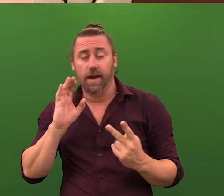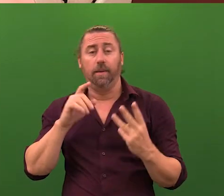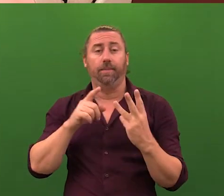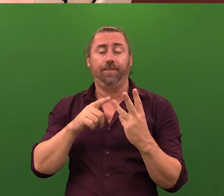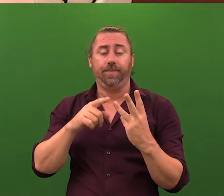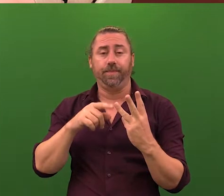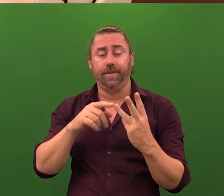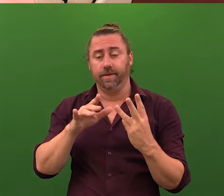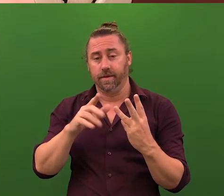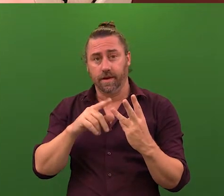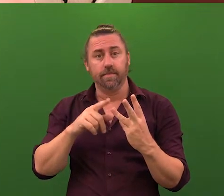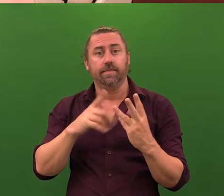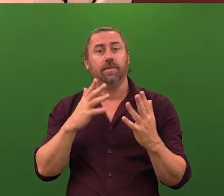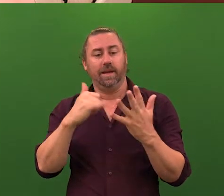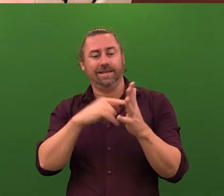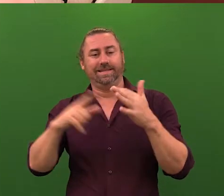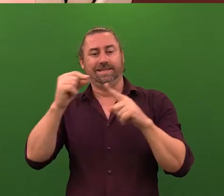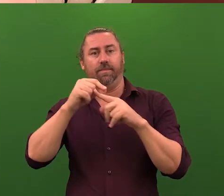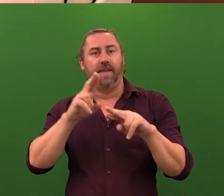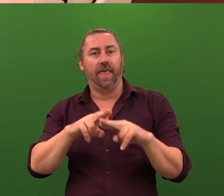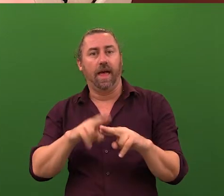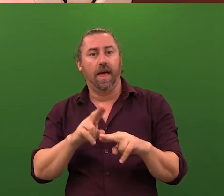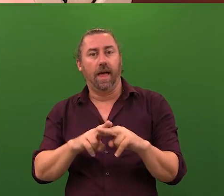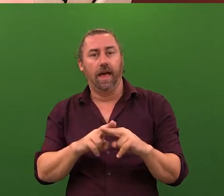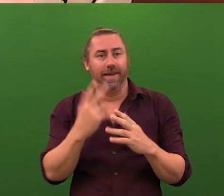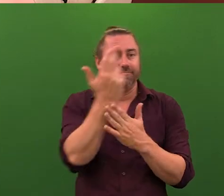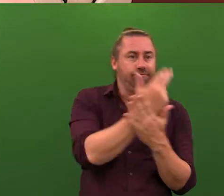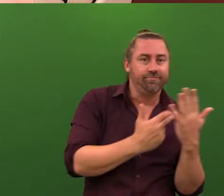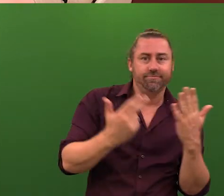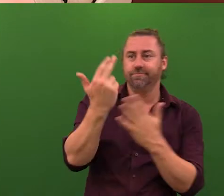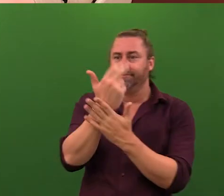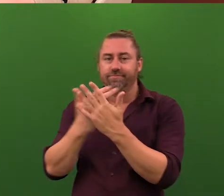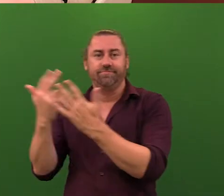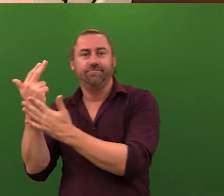and my stepfather as well. And